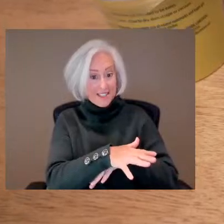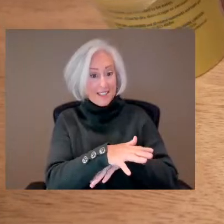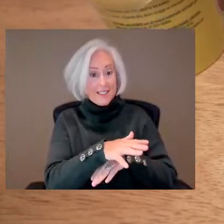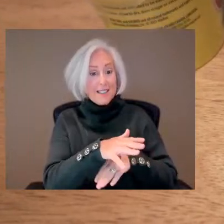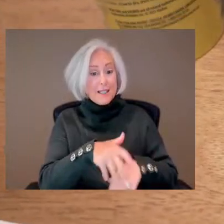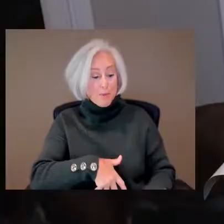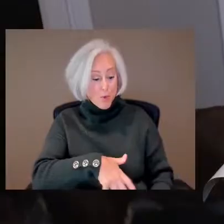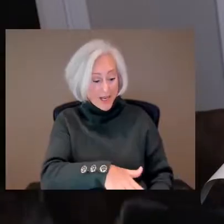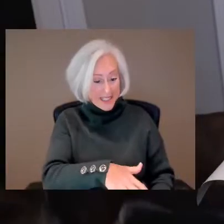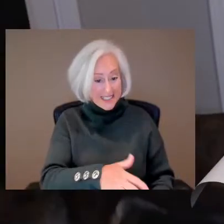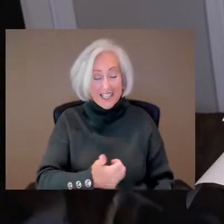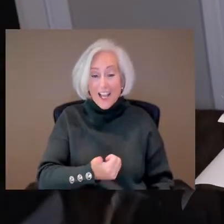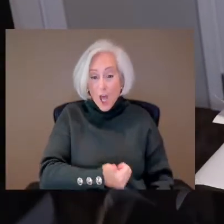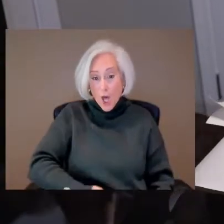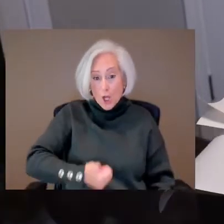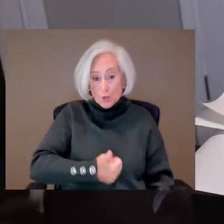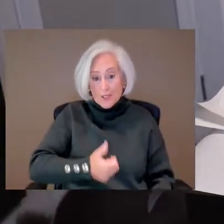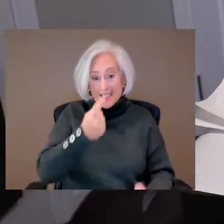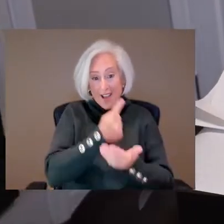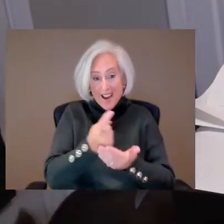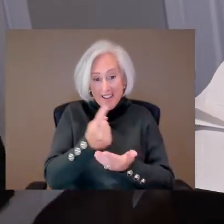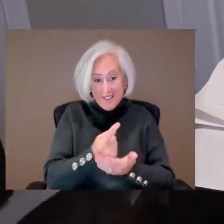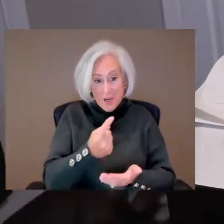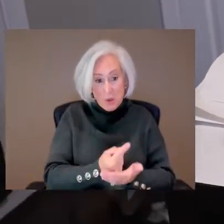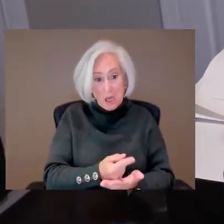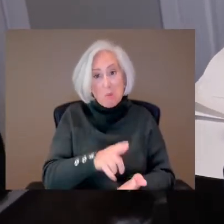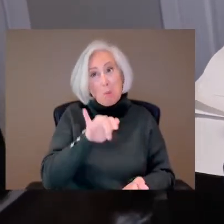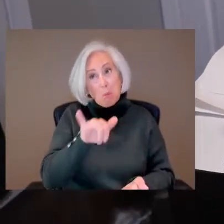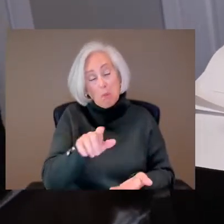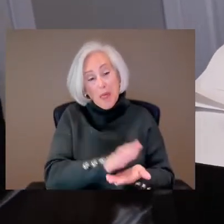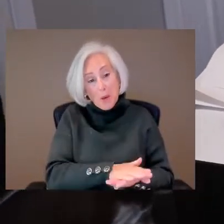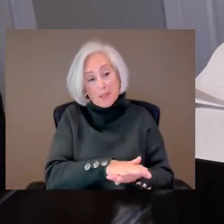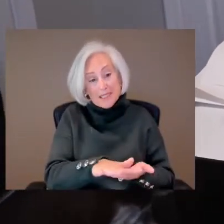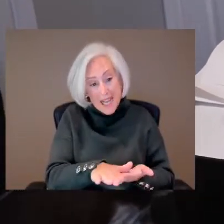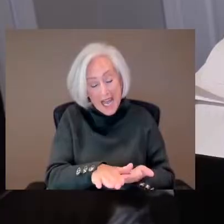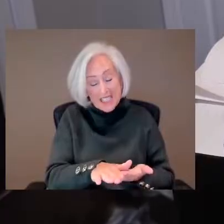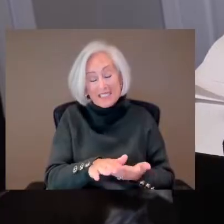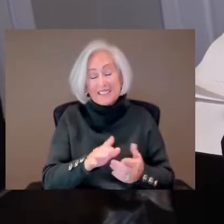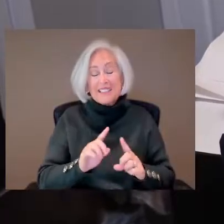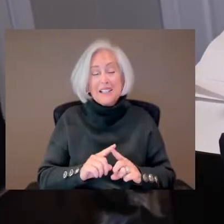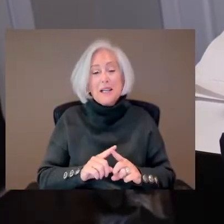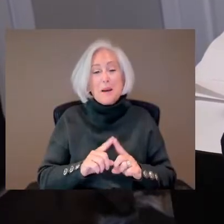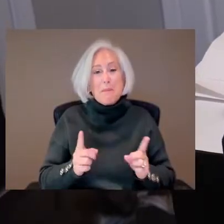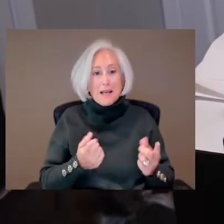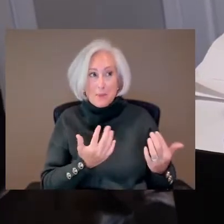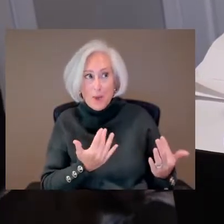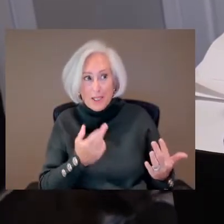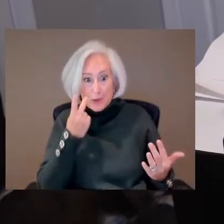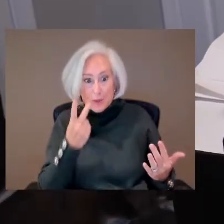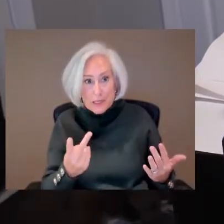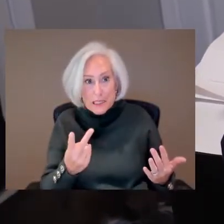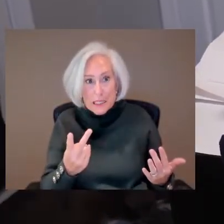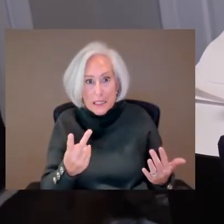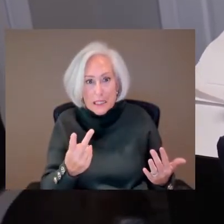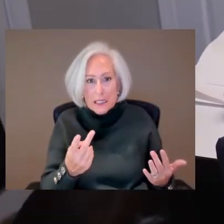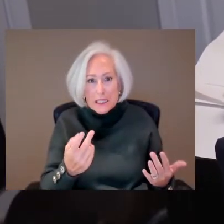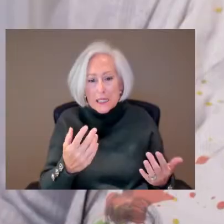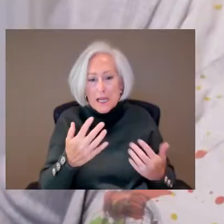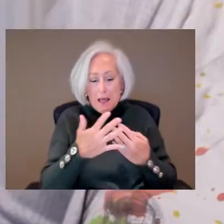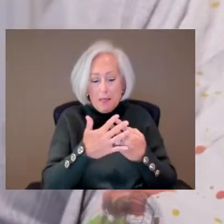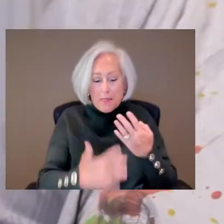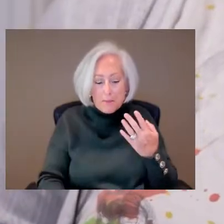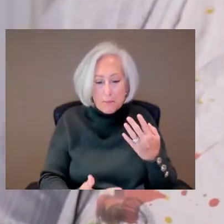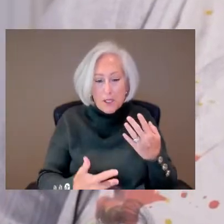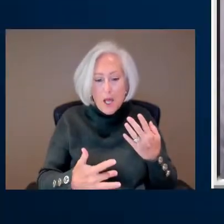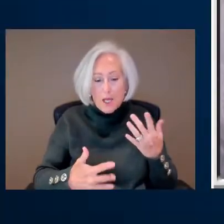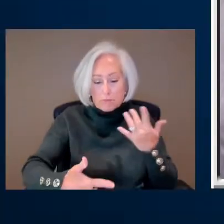nice. Although you're kind of just waiting to see like, oh, is the brain, is the blood flow to the brain going to be